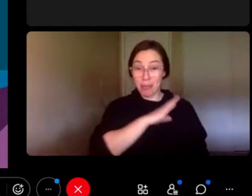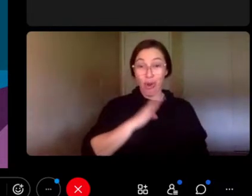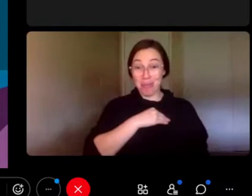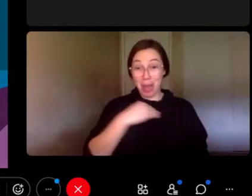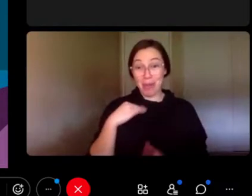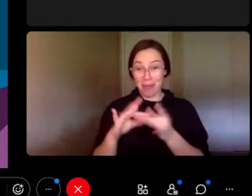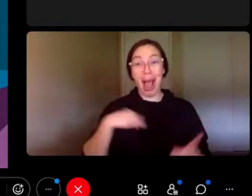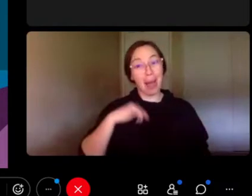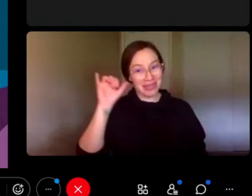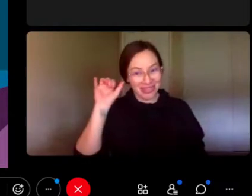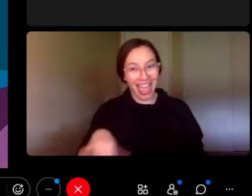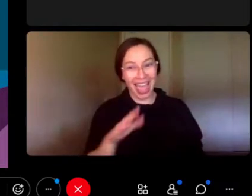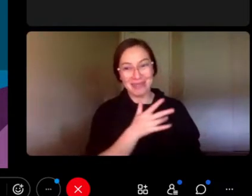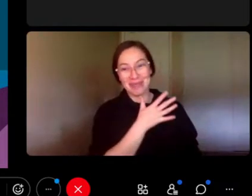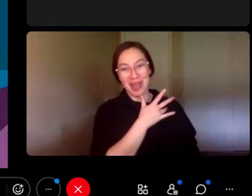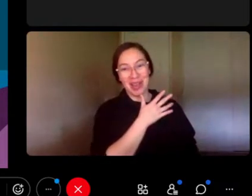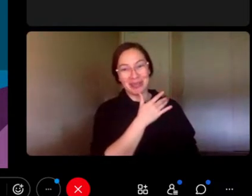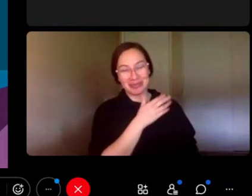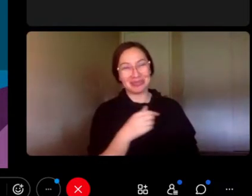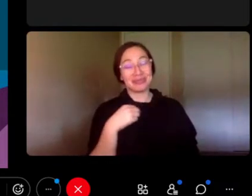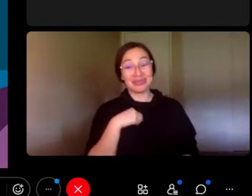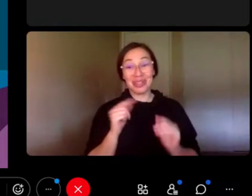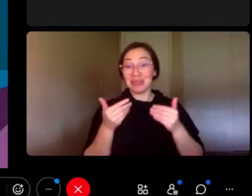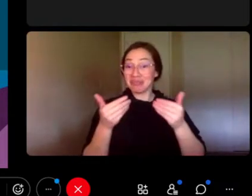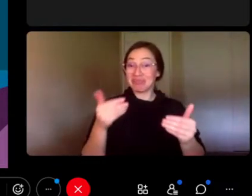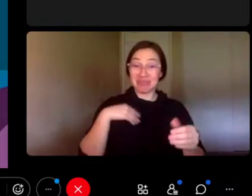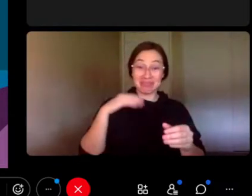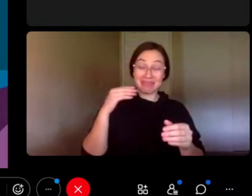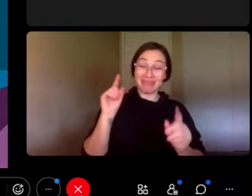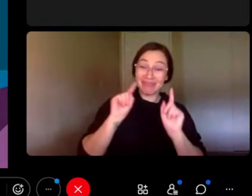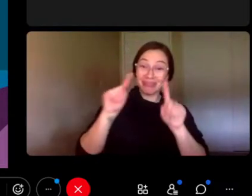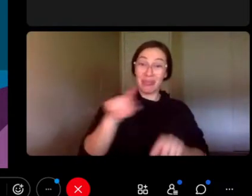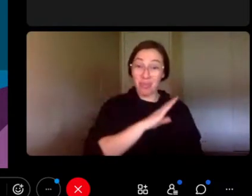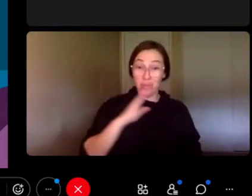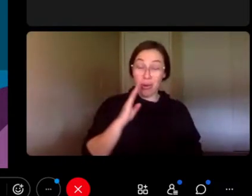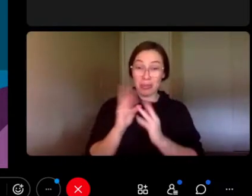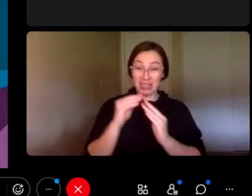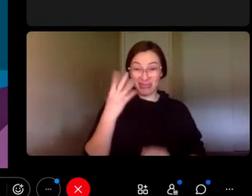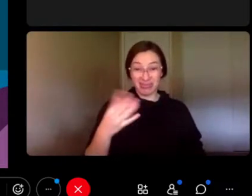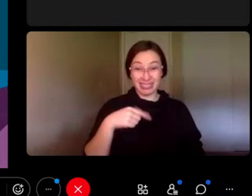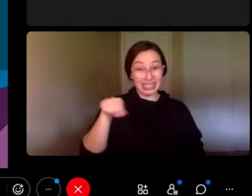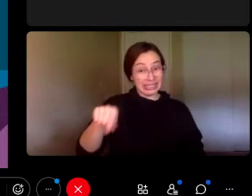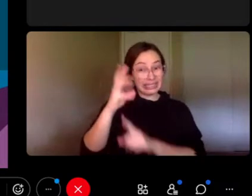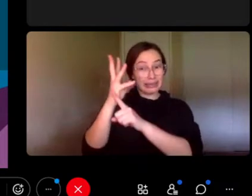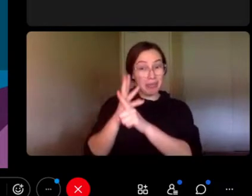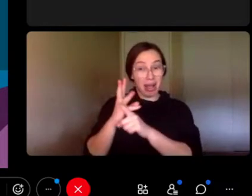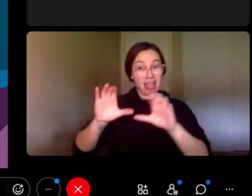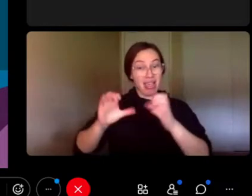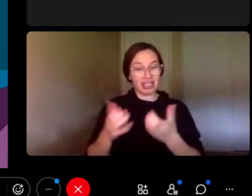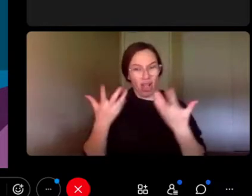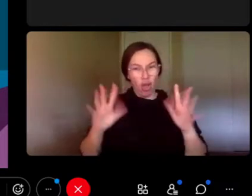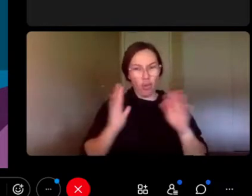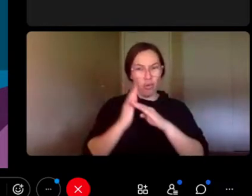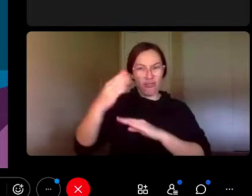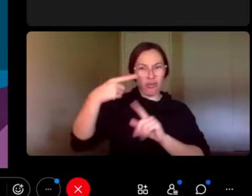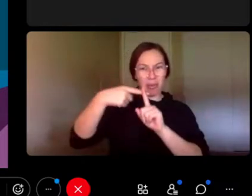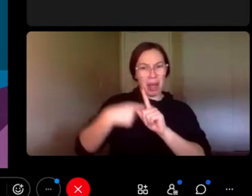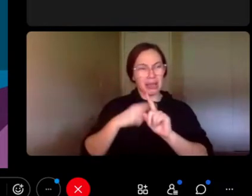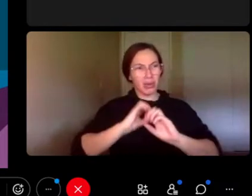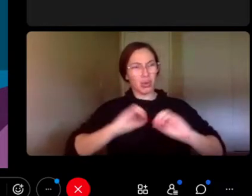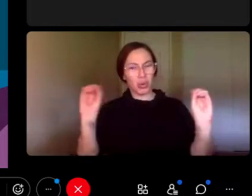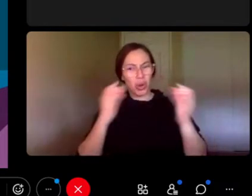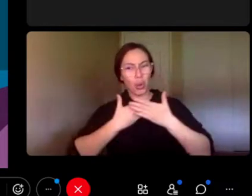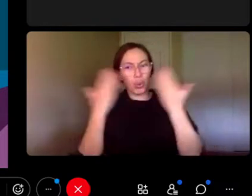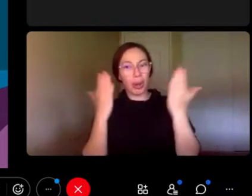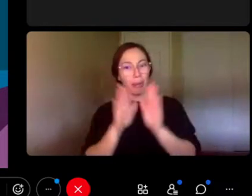mom. And I came to the board meeting and said, you know, this is a 6-month class and it's already over a month and they don't have